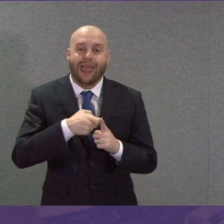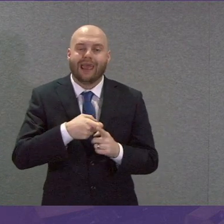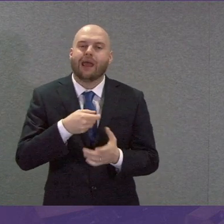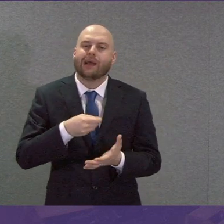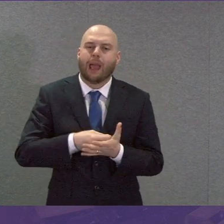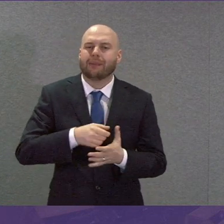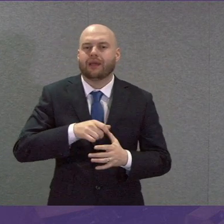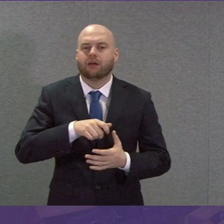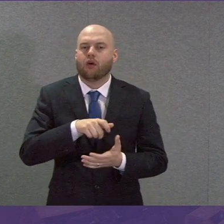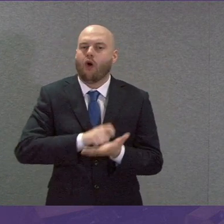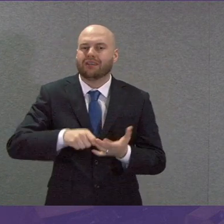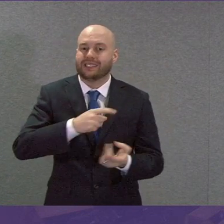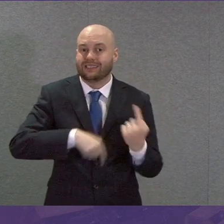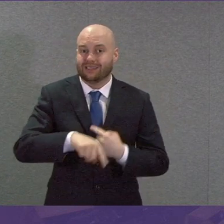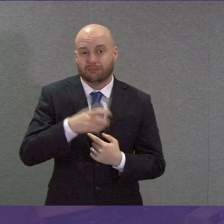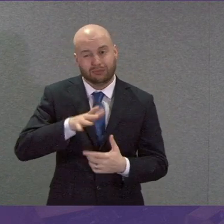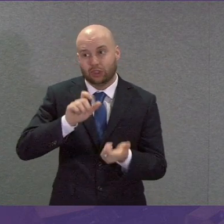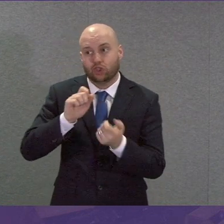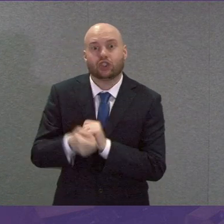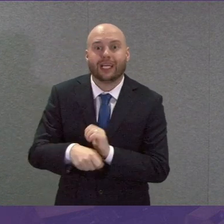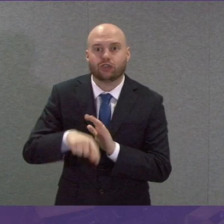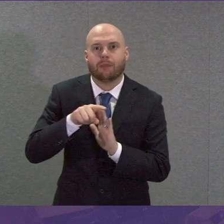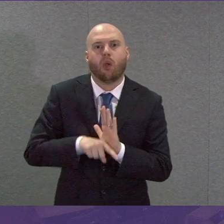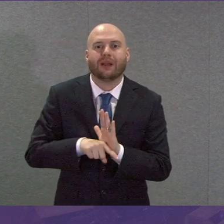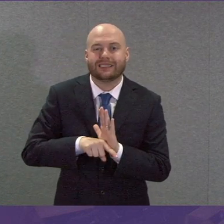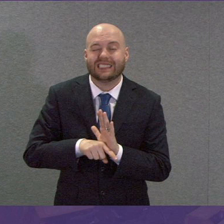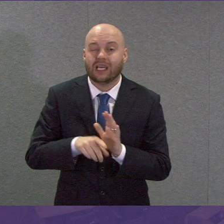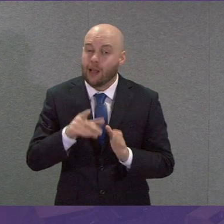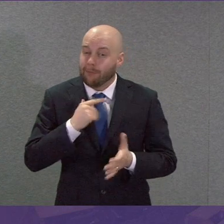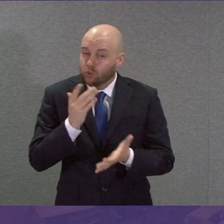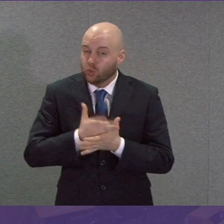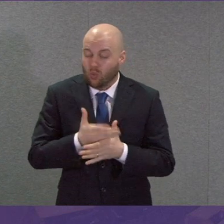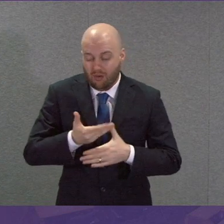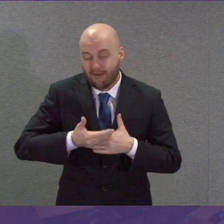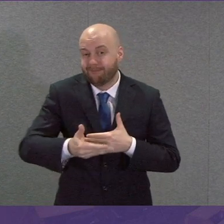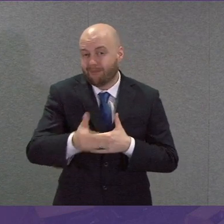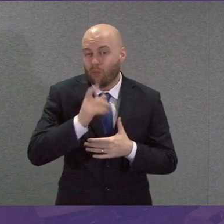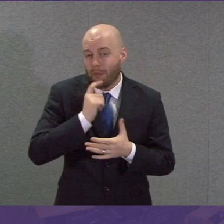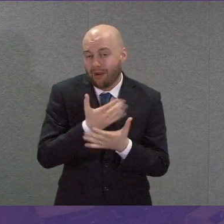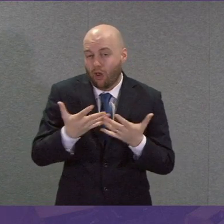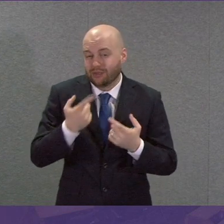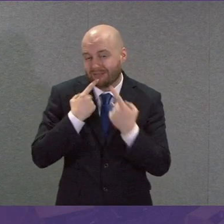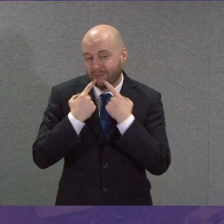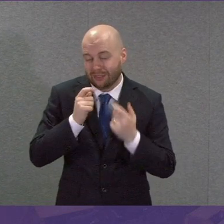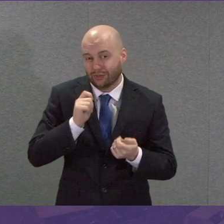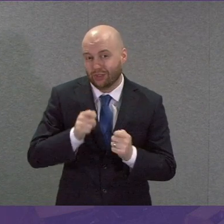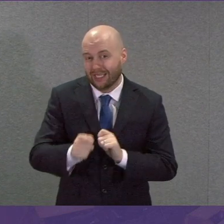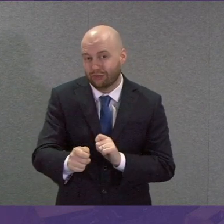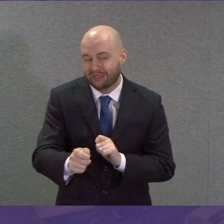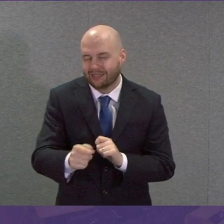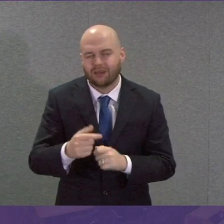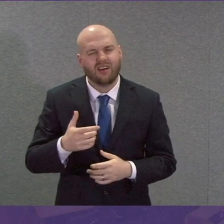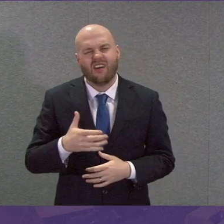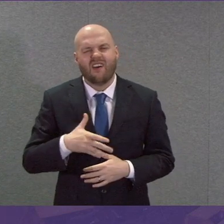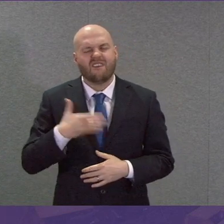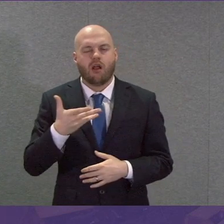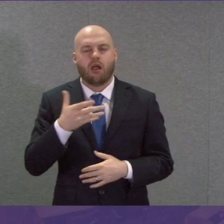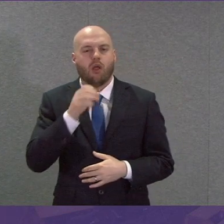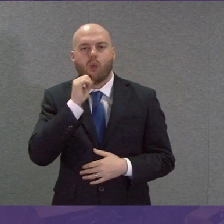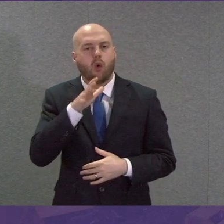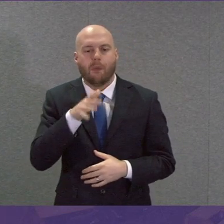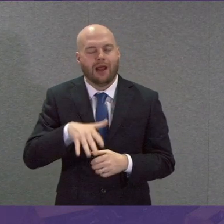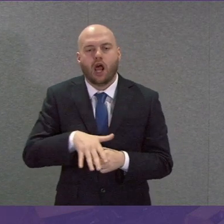yesterday. But from now on, I mean, this will be a decision for returning officers, but I would find it highly unlikely that there will be any local